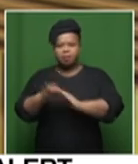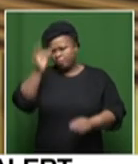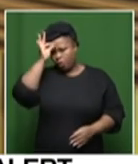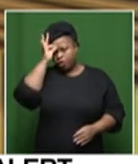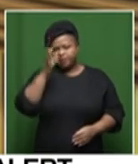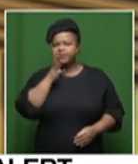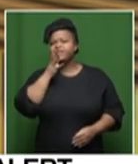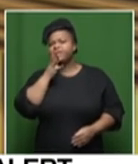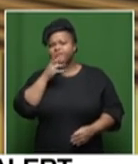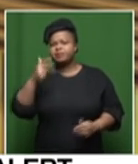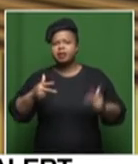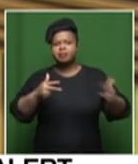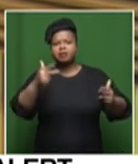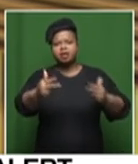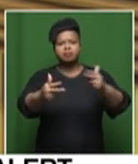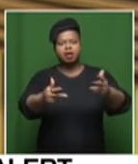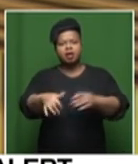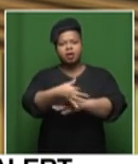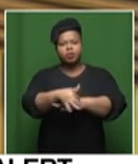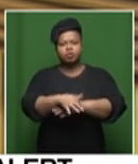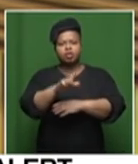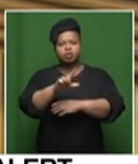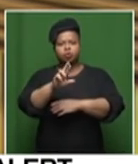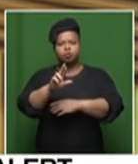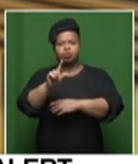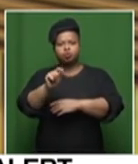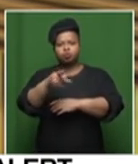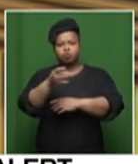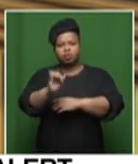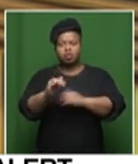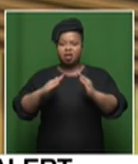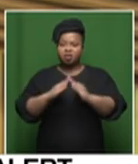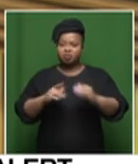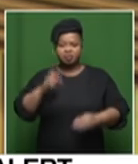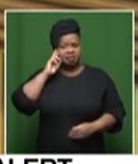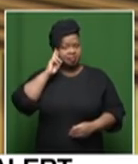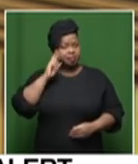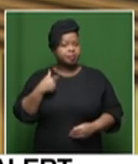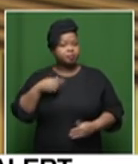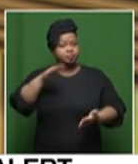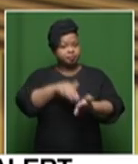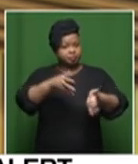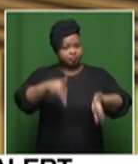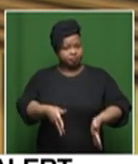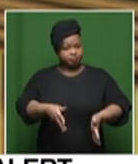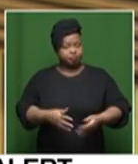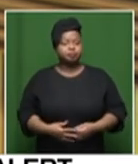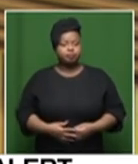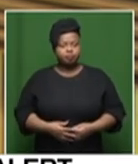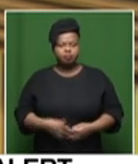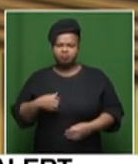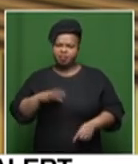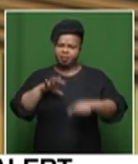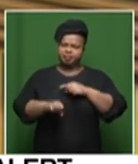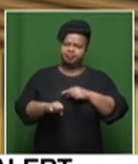police cars stationed here outside the Thuli House. I remember we came here, this was our first stop, where we came here and we